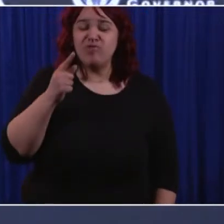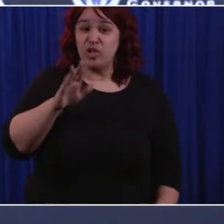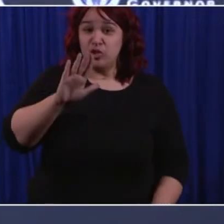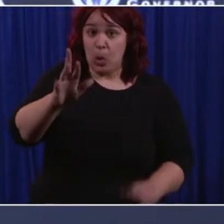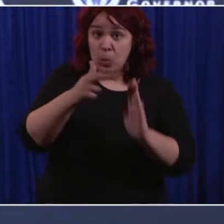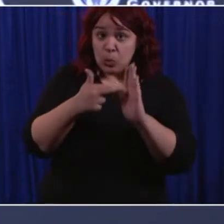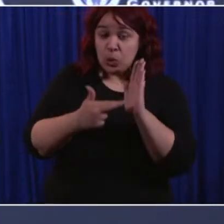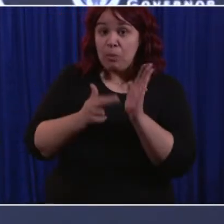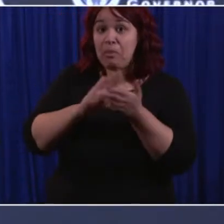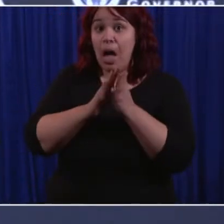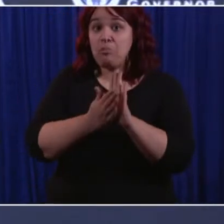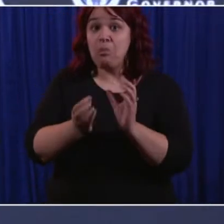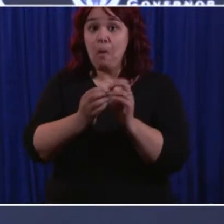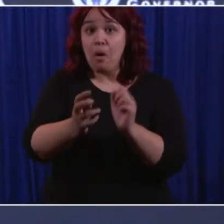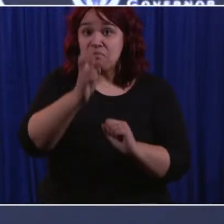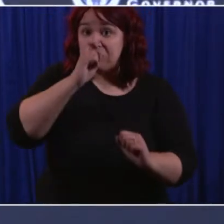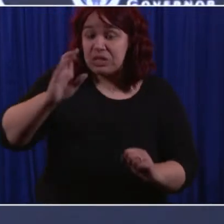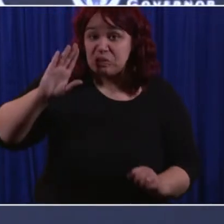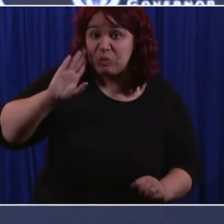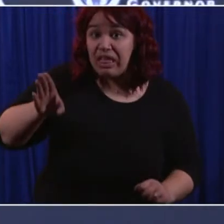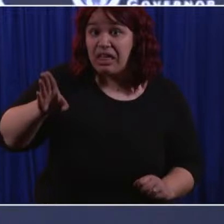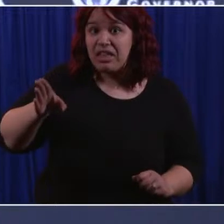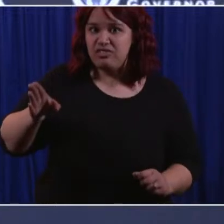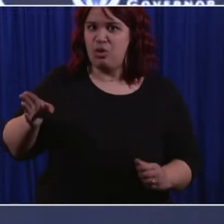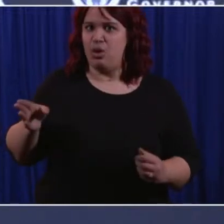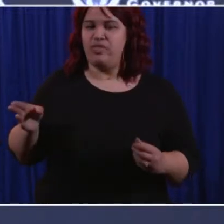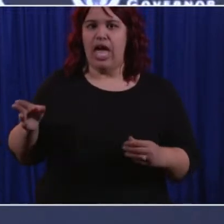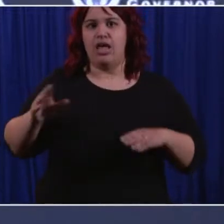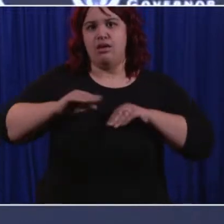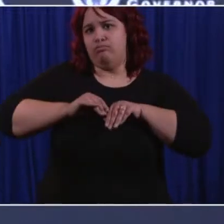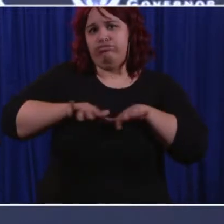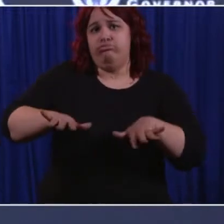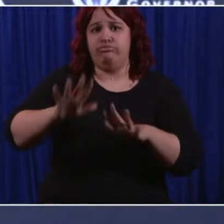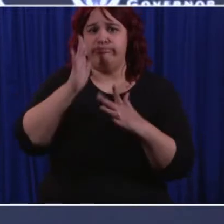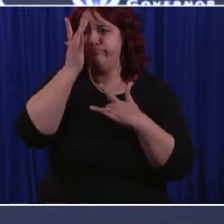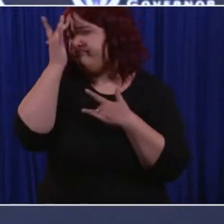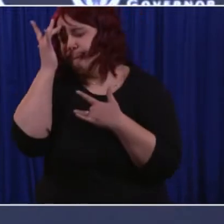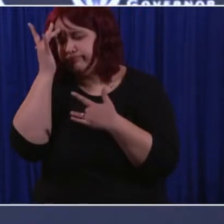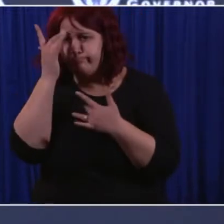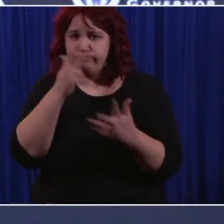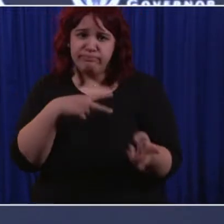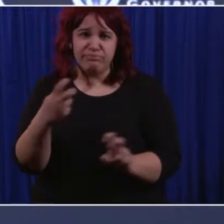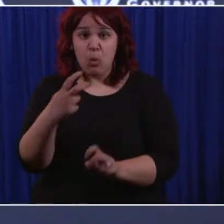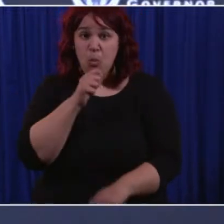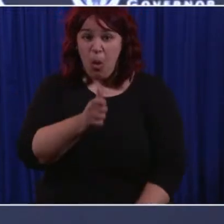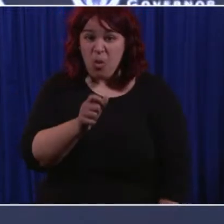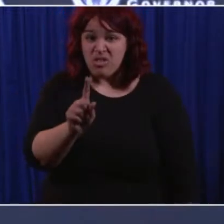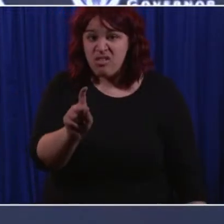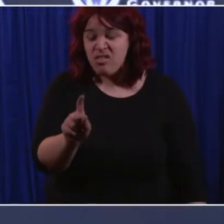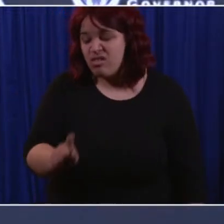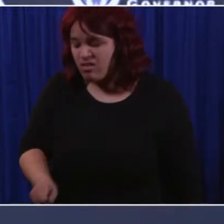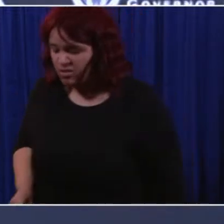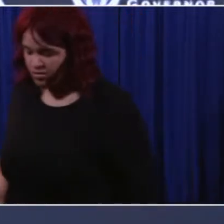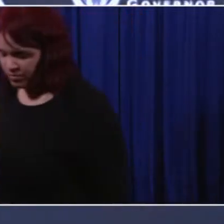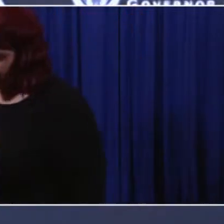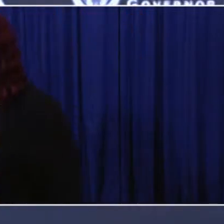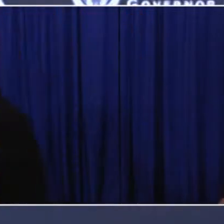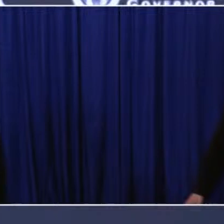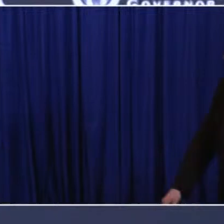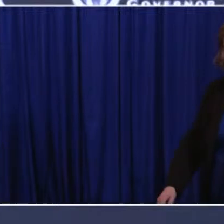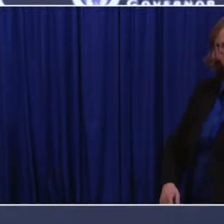going in and out of nursing homes to prevent these kinds of outbreaks. Well, the federal government controls